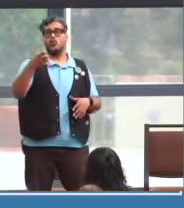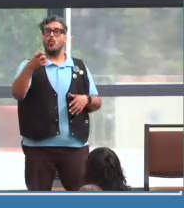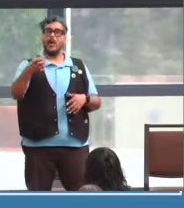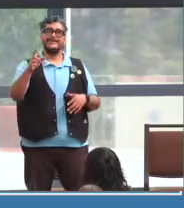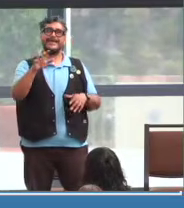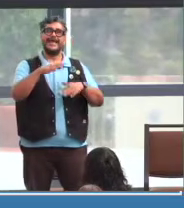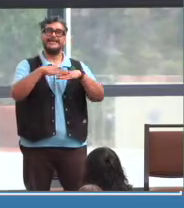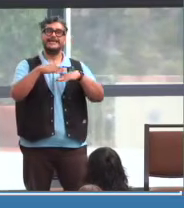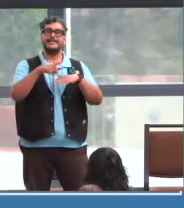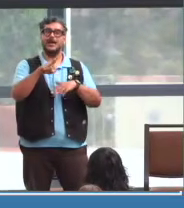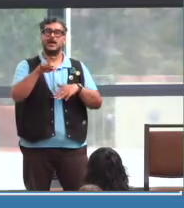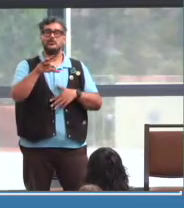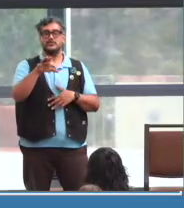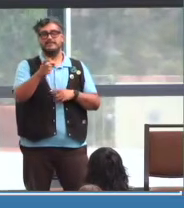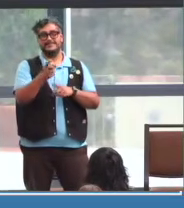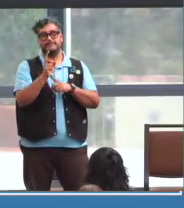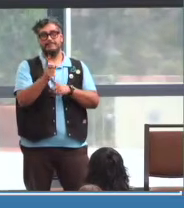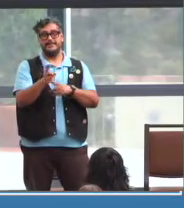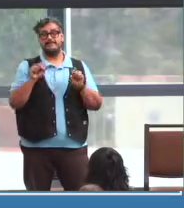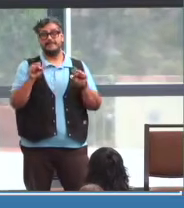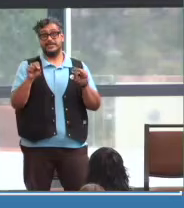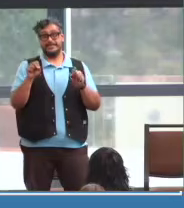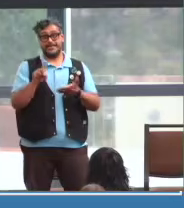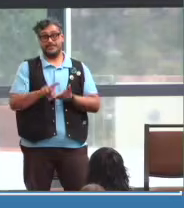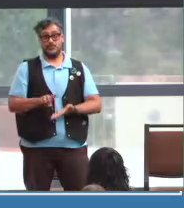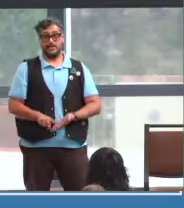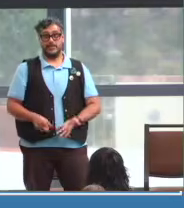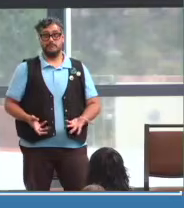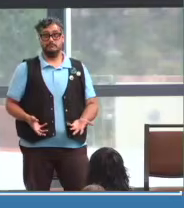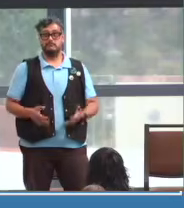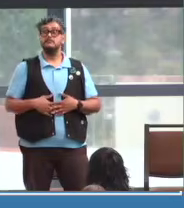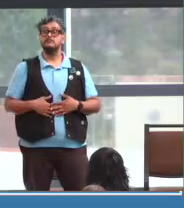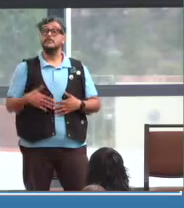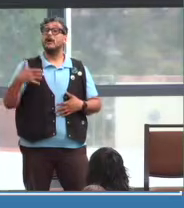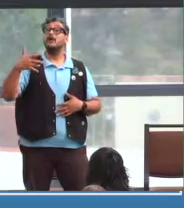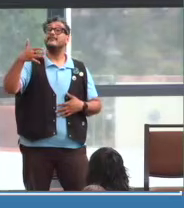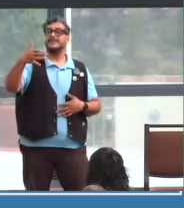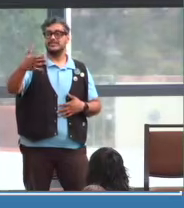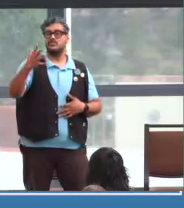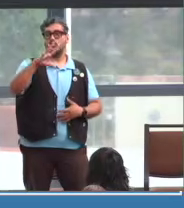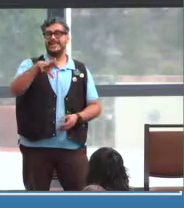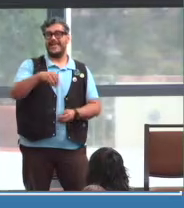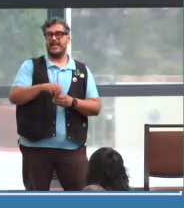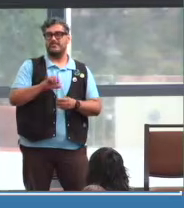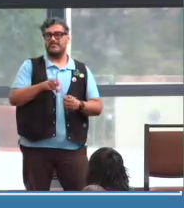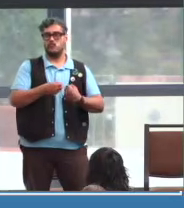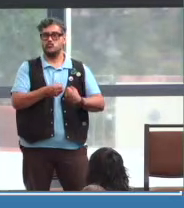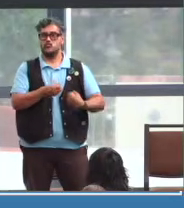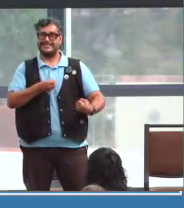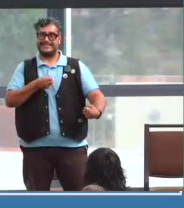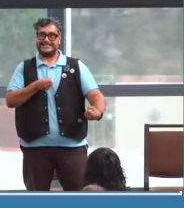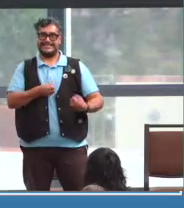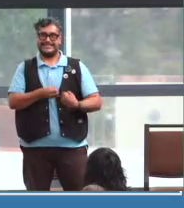least 150 minutes of exercise a week. And then eventually want to add resistance training, because we know that resistance training is good